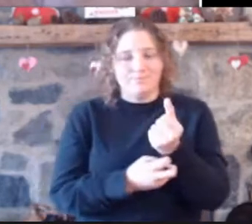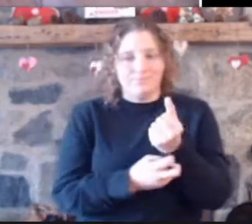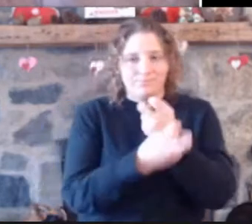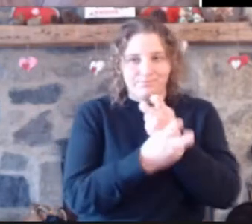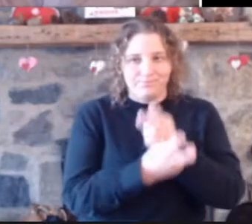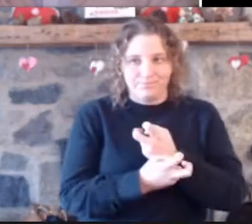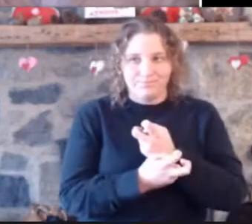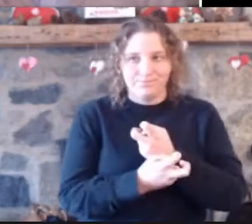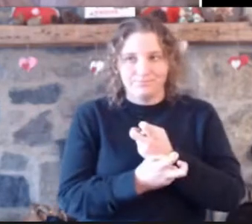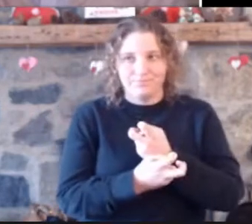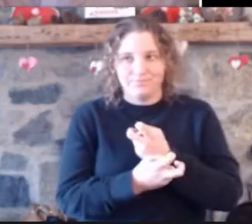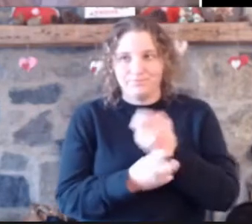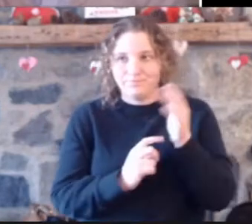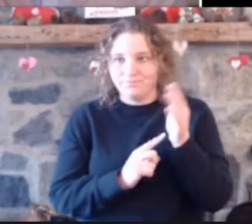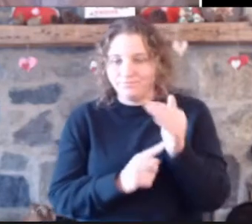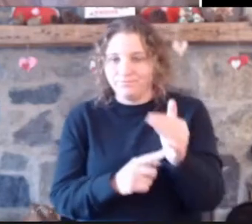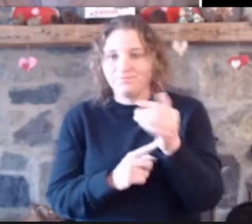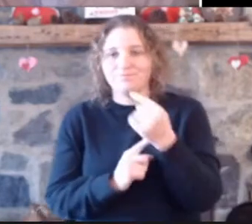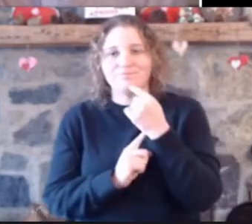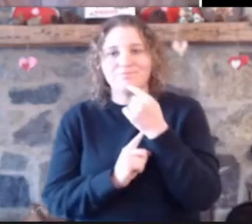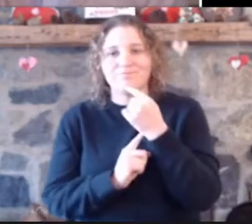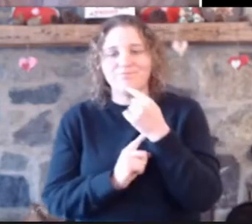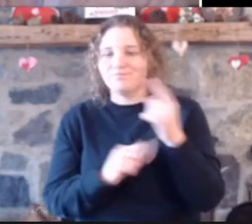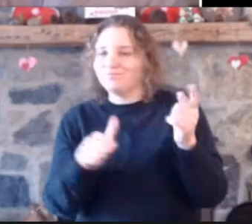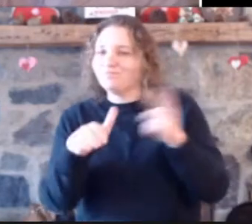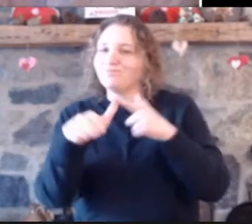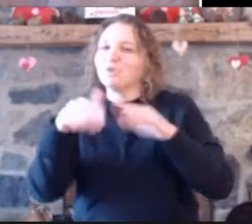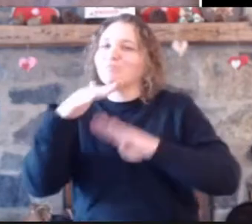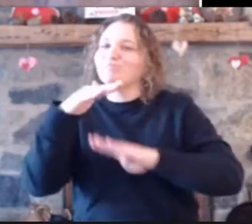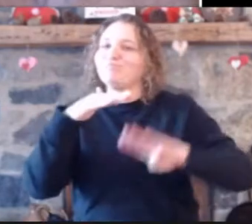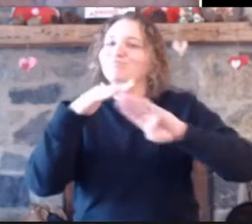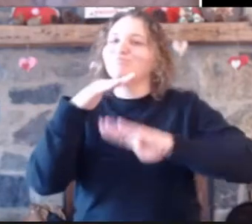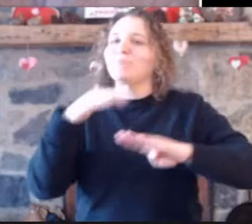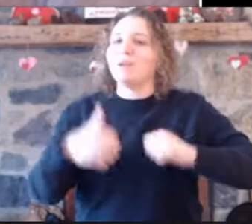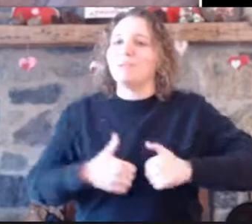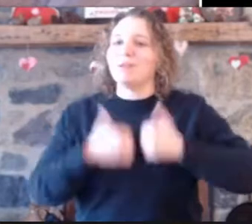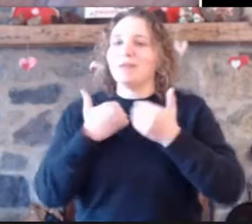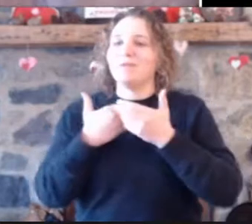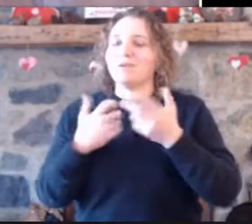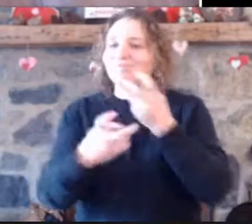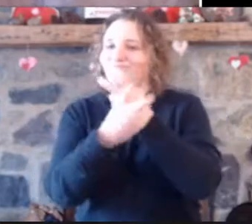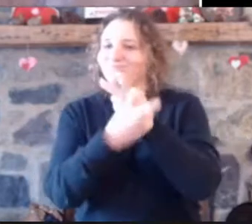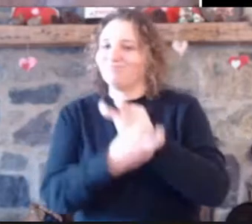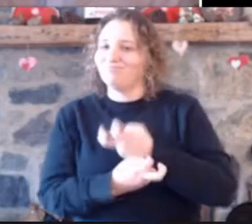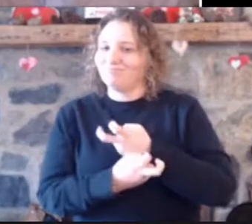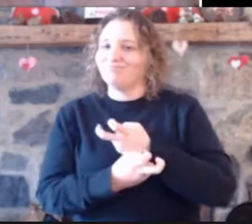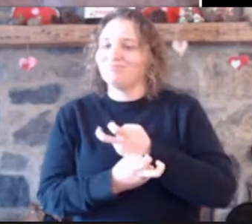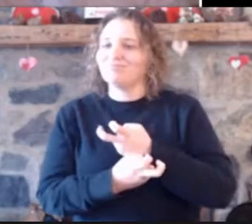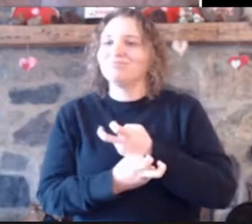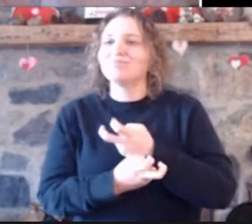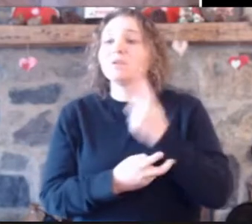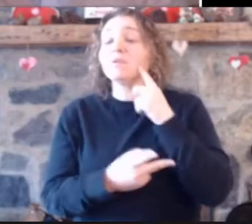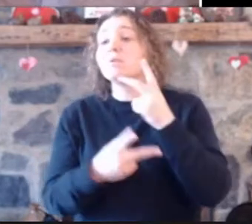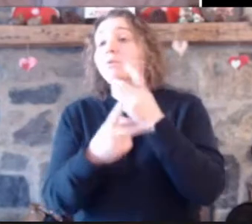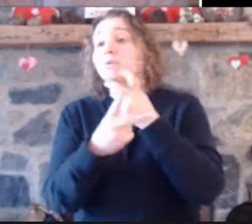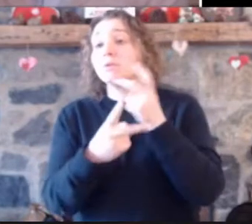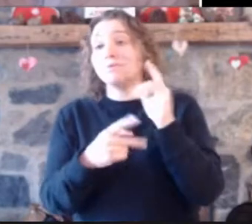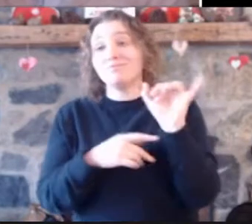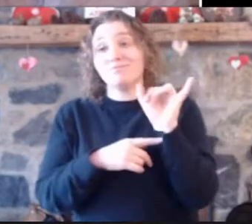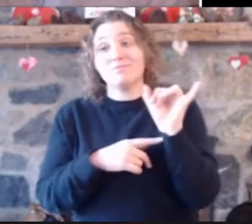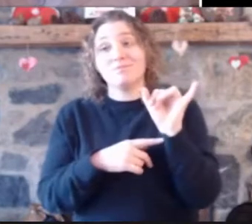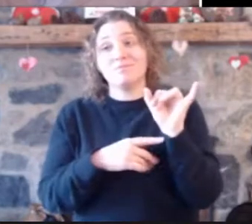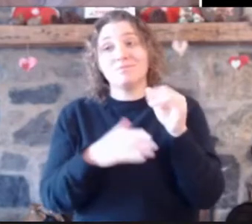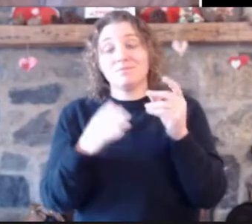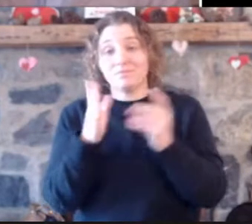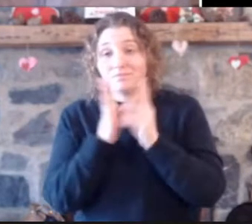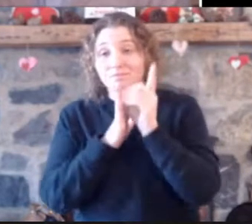2000. Fishes, they say, are considered to be the most primitive living vertebrates. Similarities in structures and embryological development